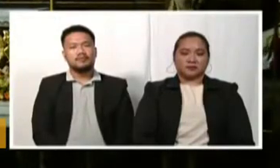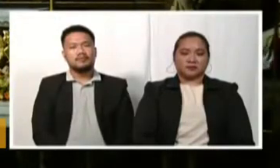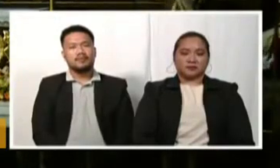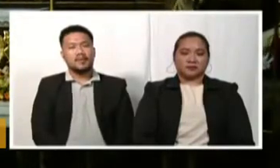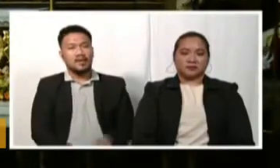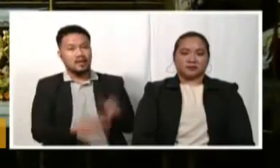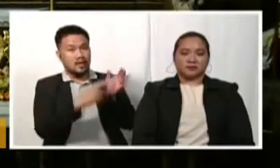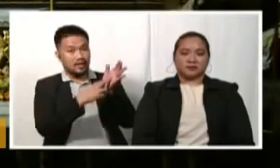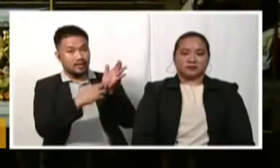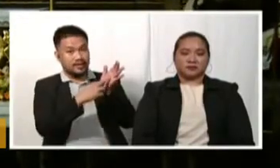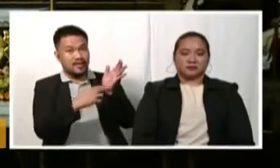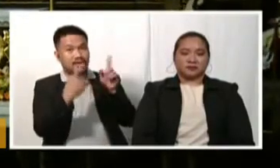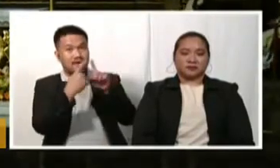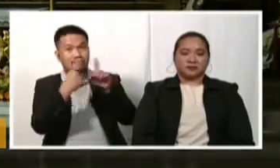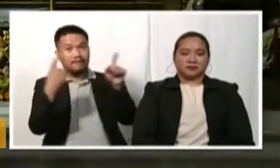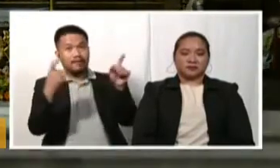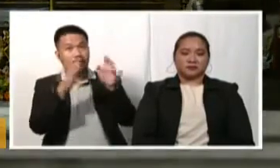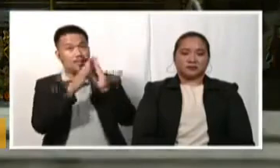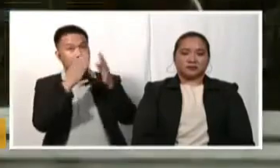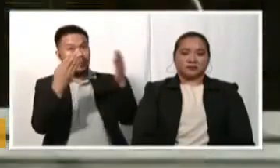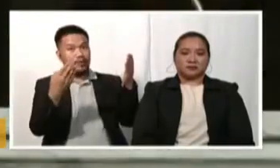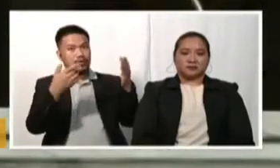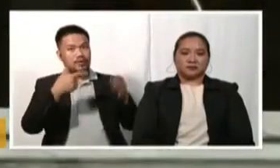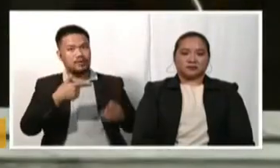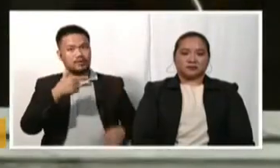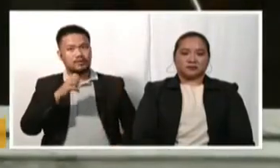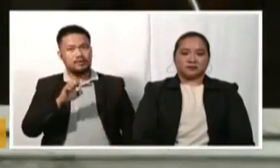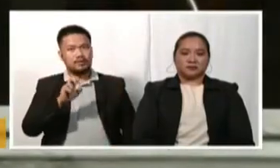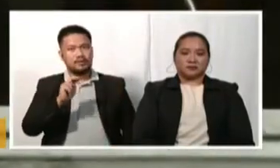A reading from the book of Genesis.